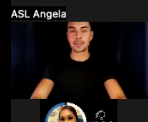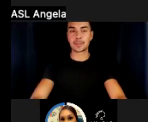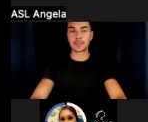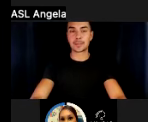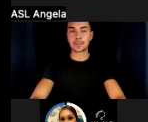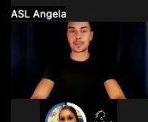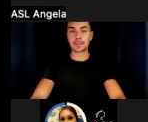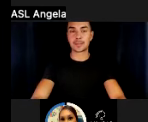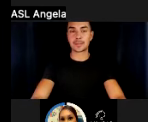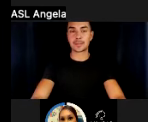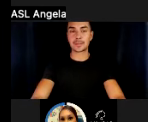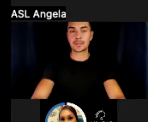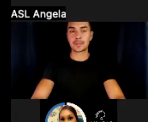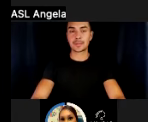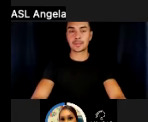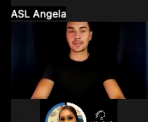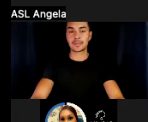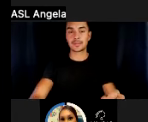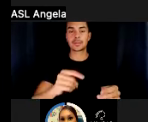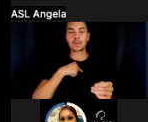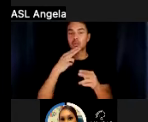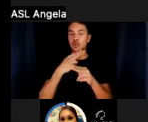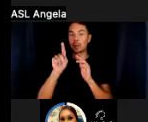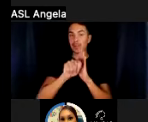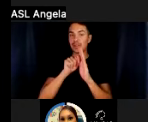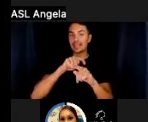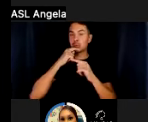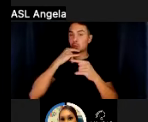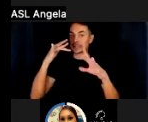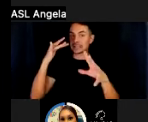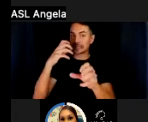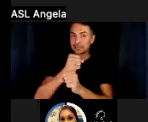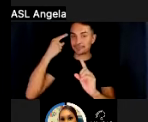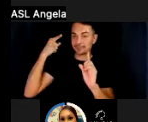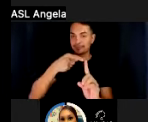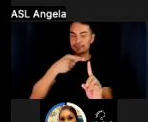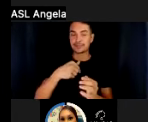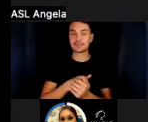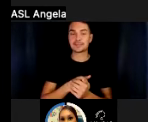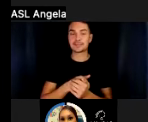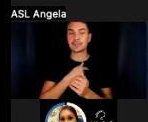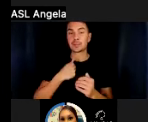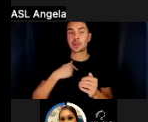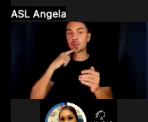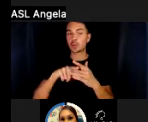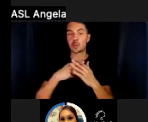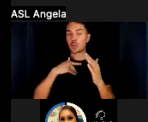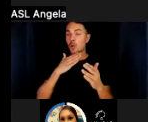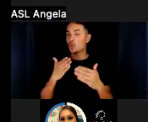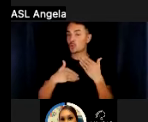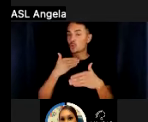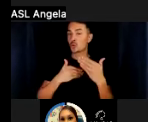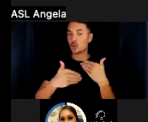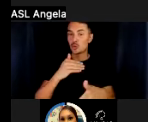cover in a pretty short period of time, so we're going to get started here. We're going to cruise.